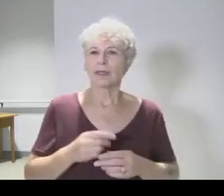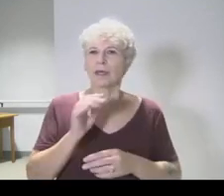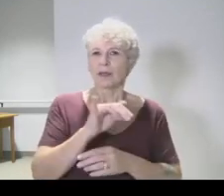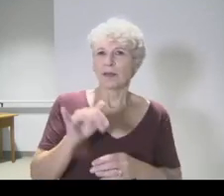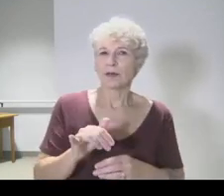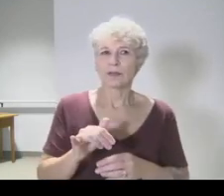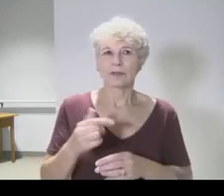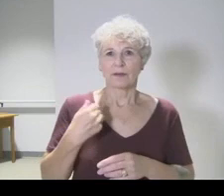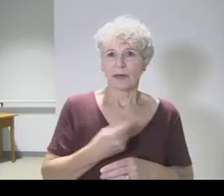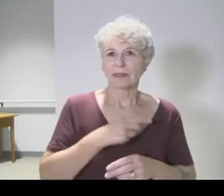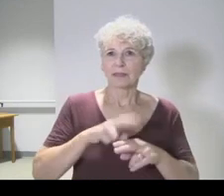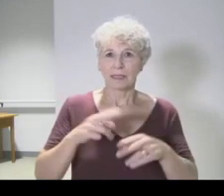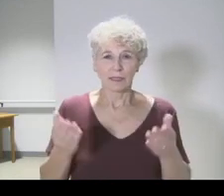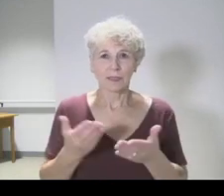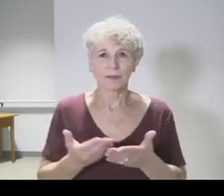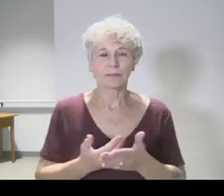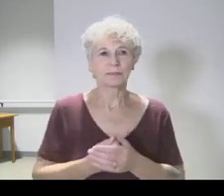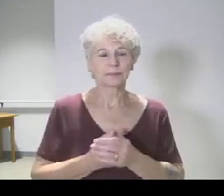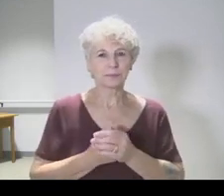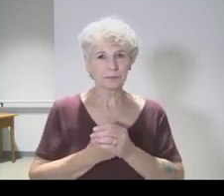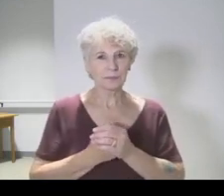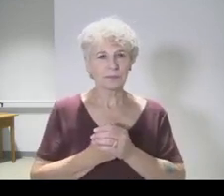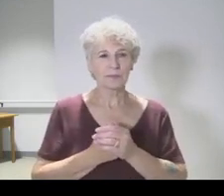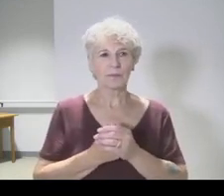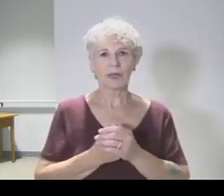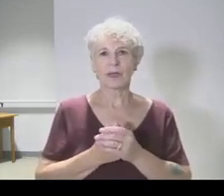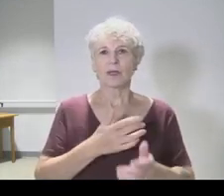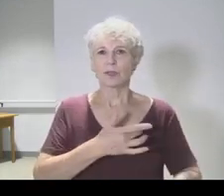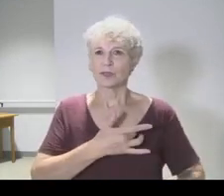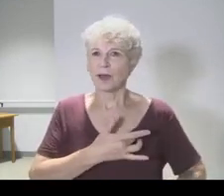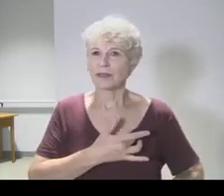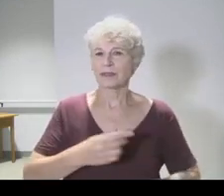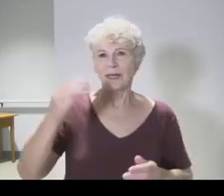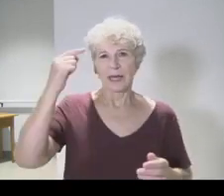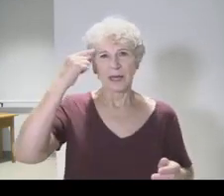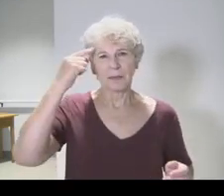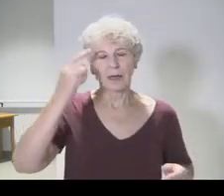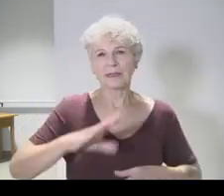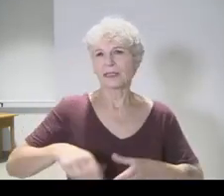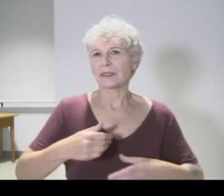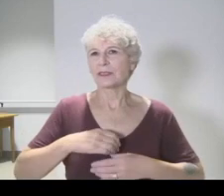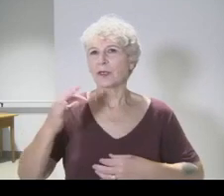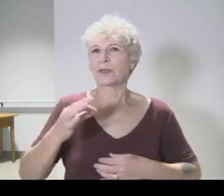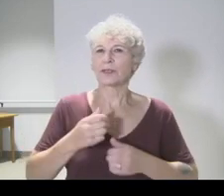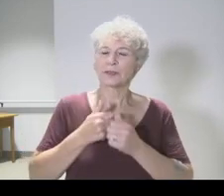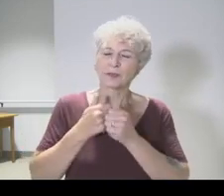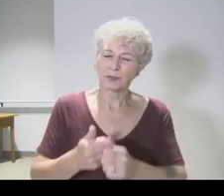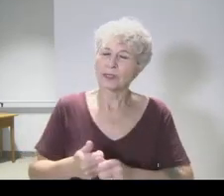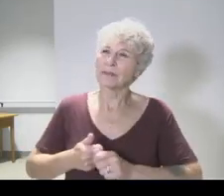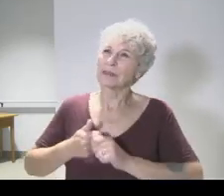sitting in this room today, the invisible church being those whose hearts and minds and souls are striving after